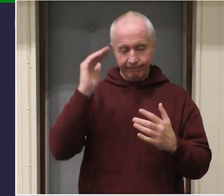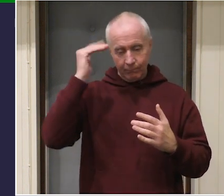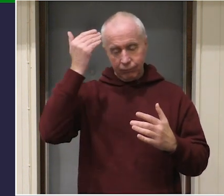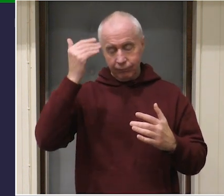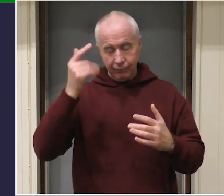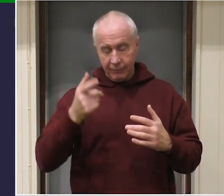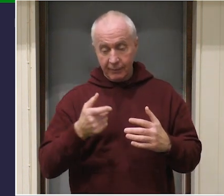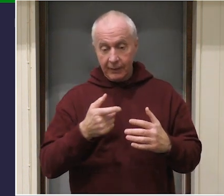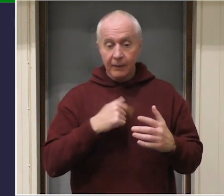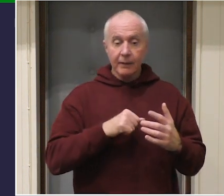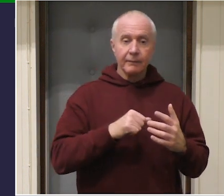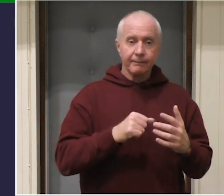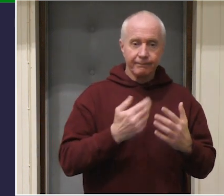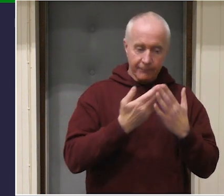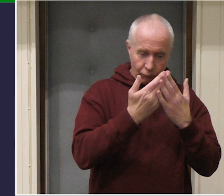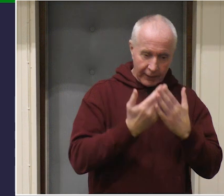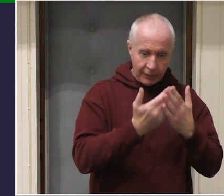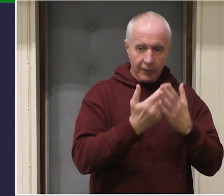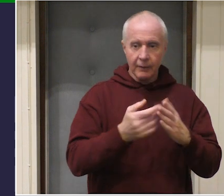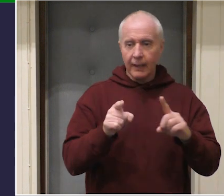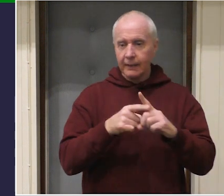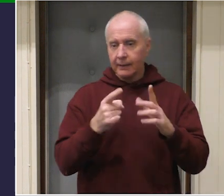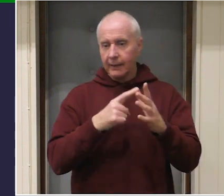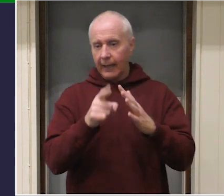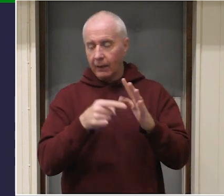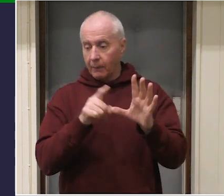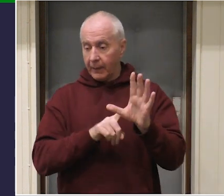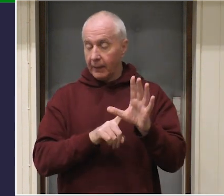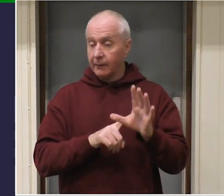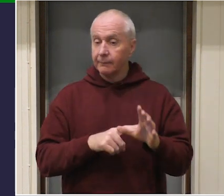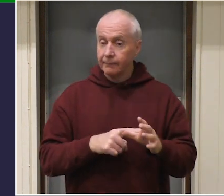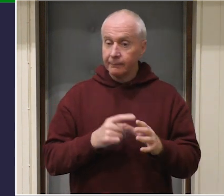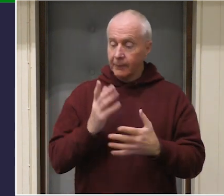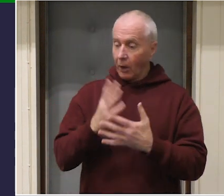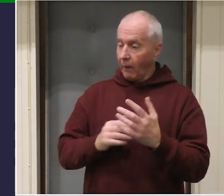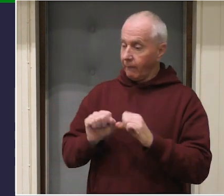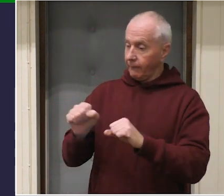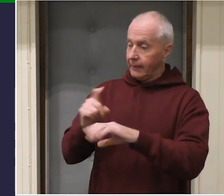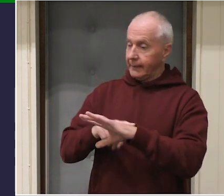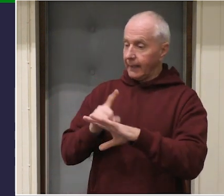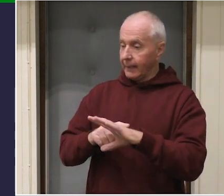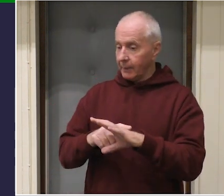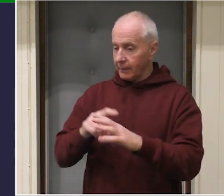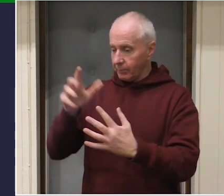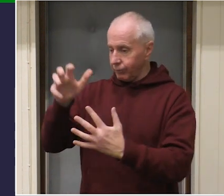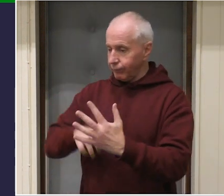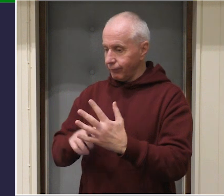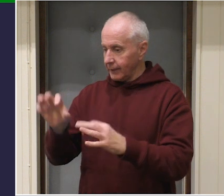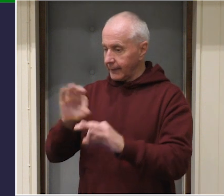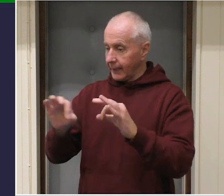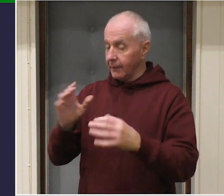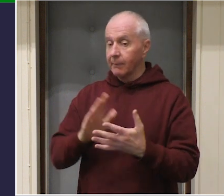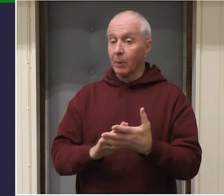writing on religion and on alchemy. And less than half his time writing on science, but even in that time, he